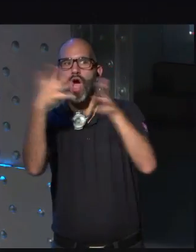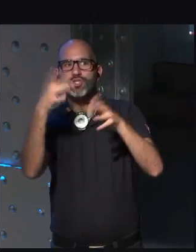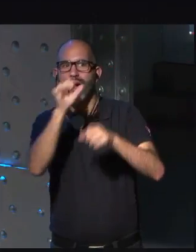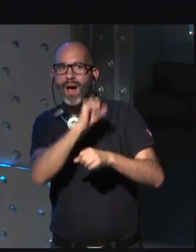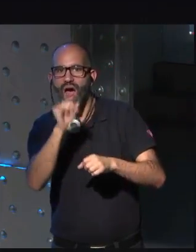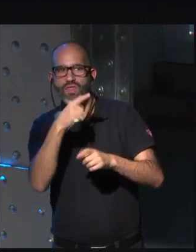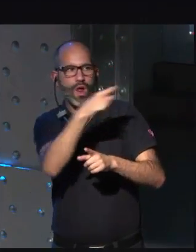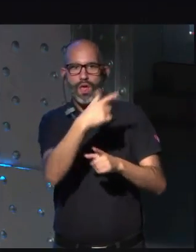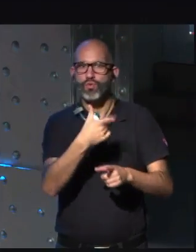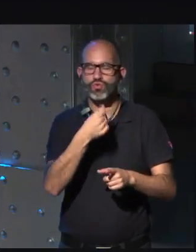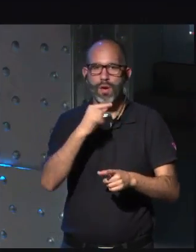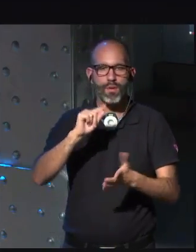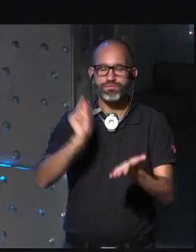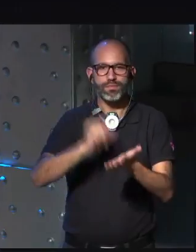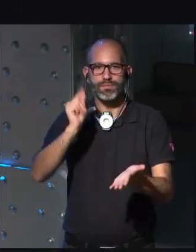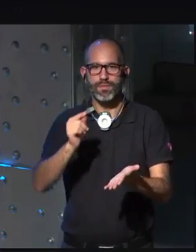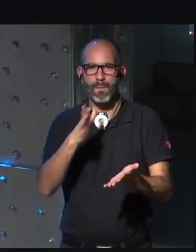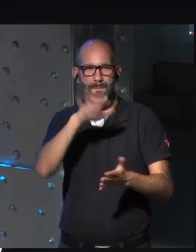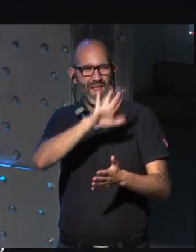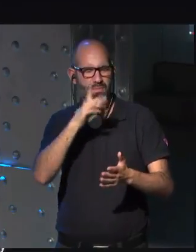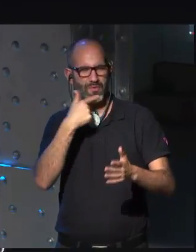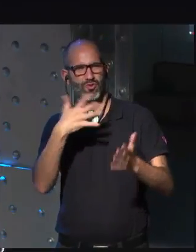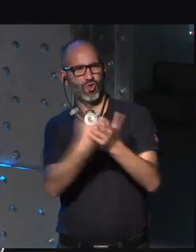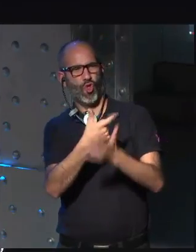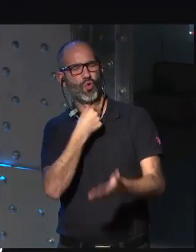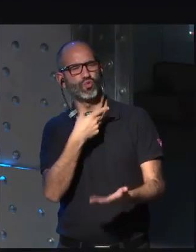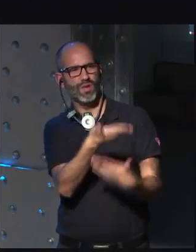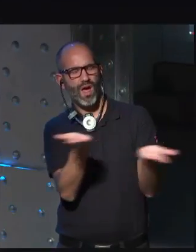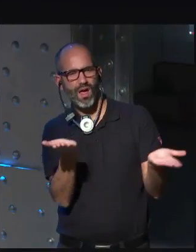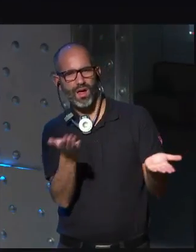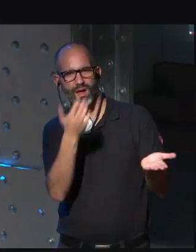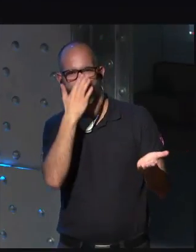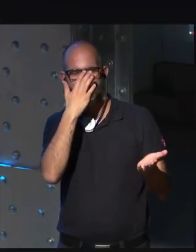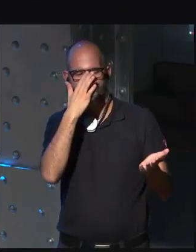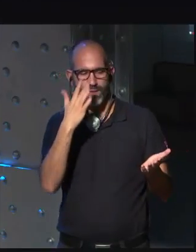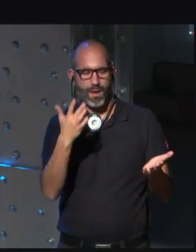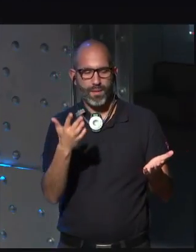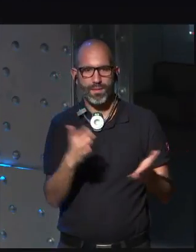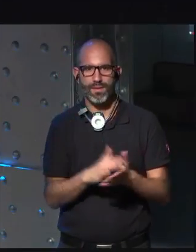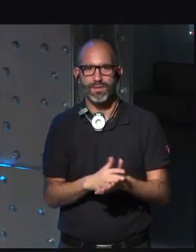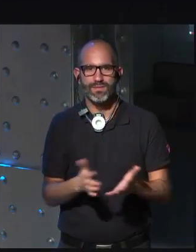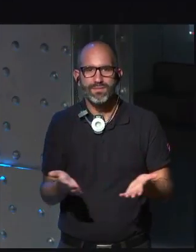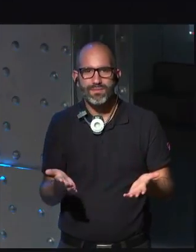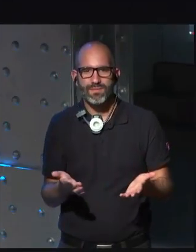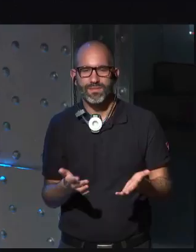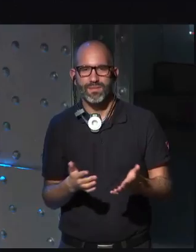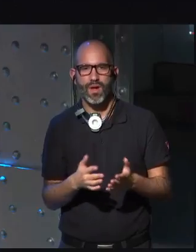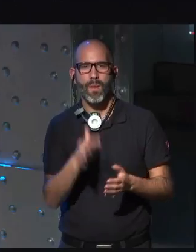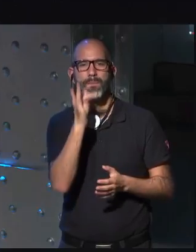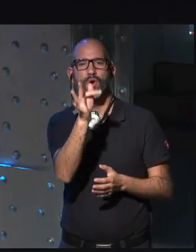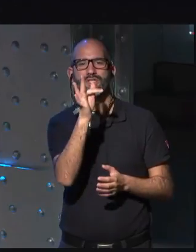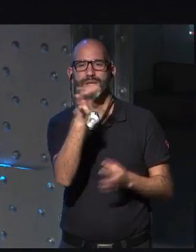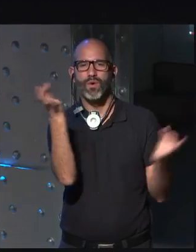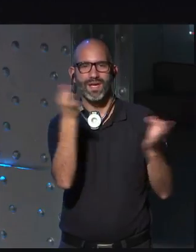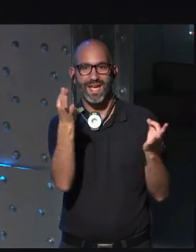I kind of like this stuff. What's better, actually, is their recommendations for when you exercise. They have like I